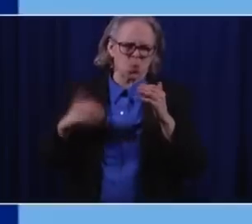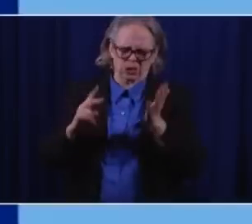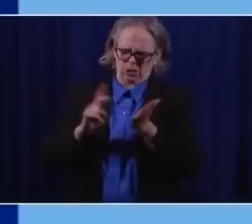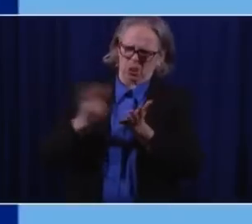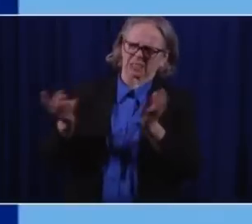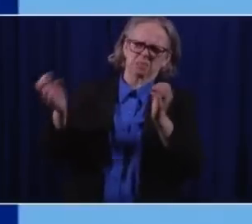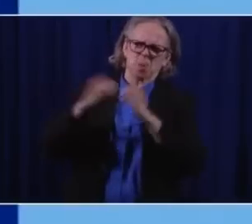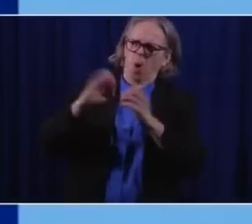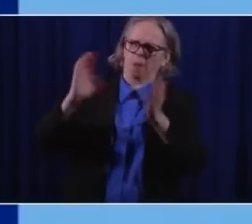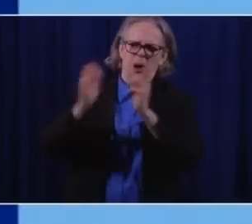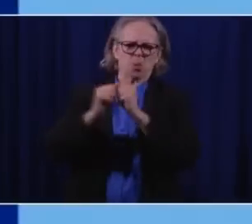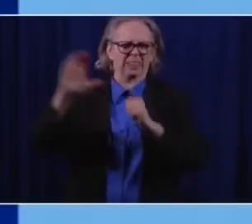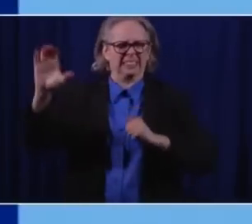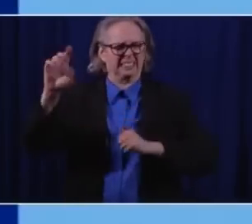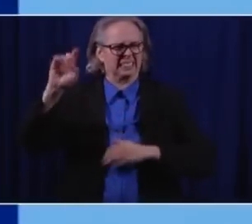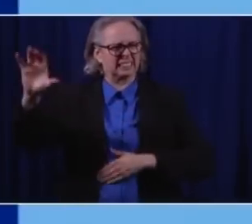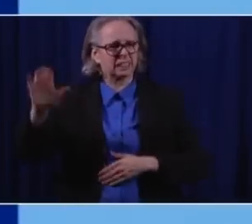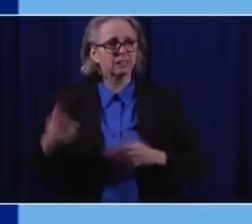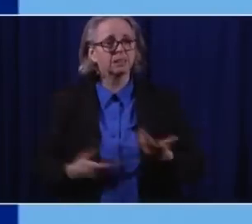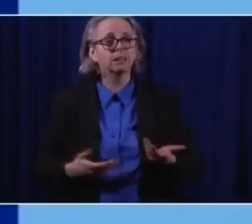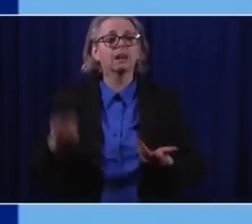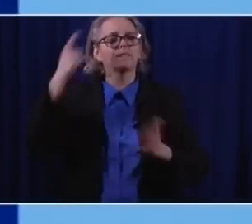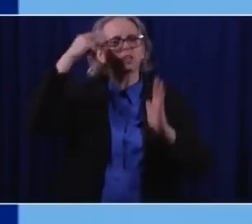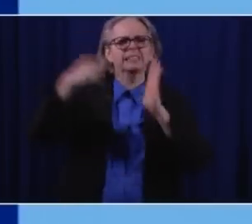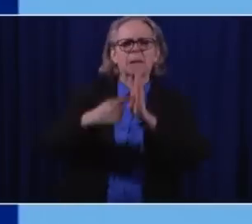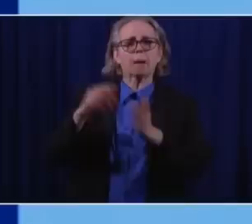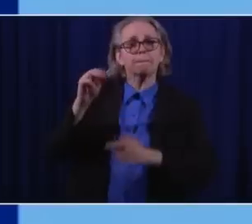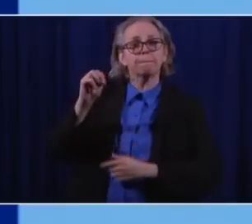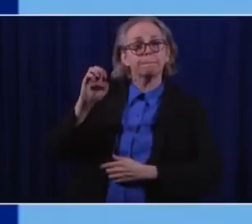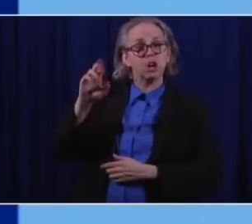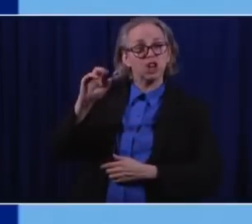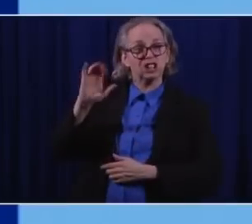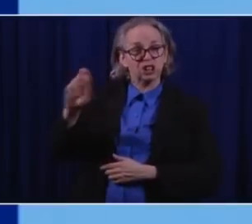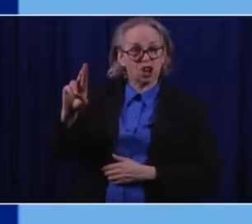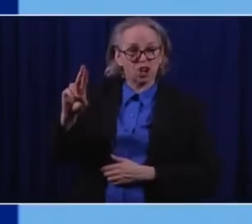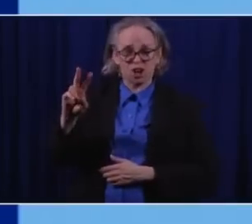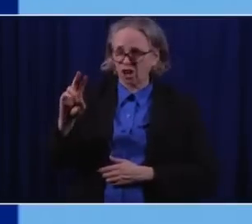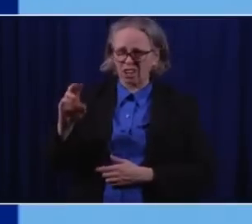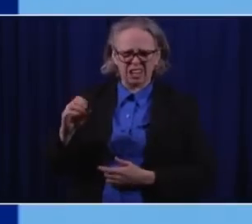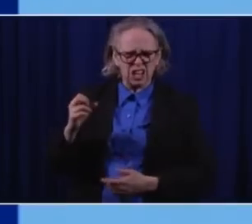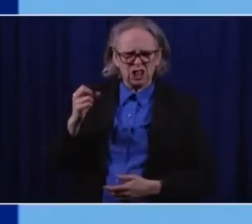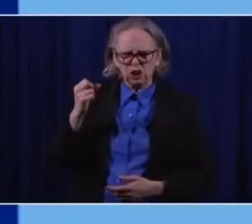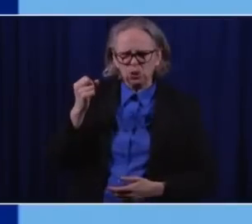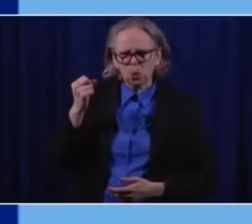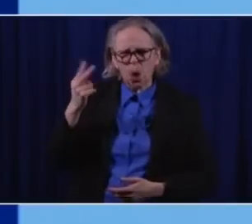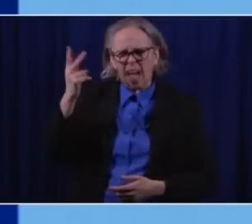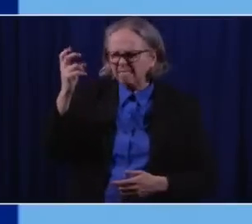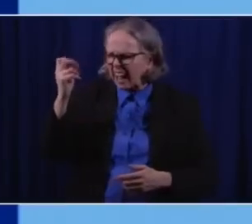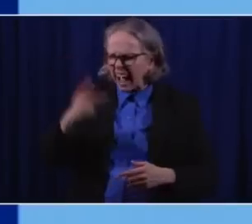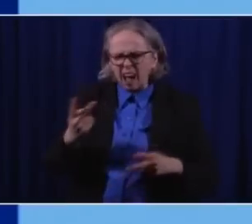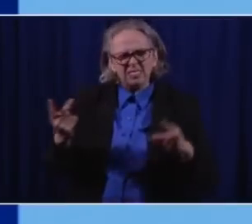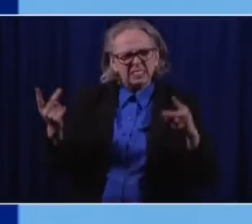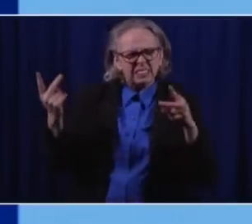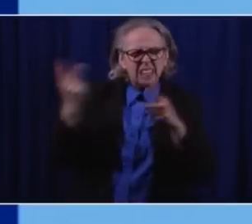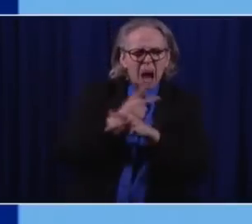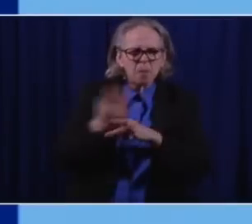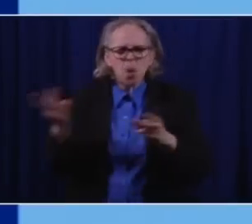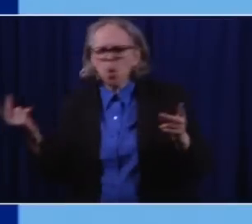Mercer, they're 12.5 times the high incident level.